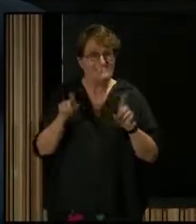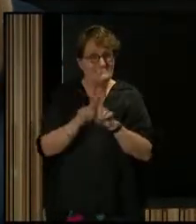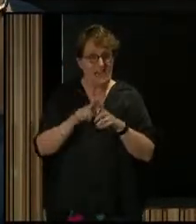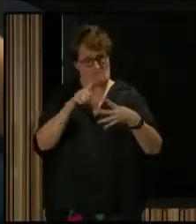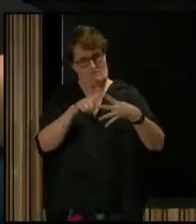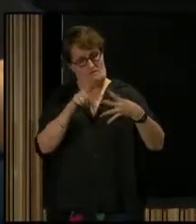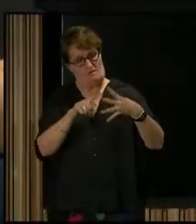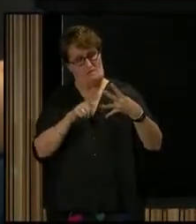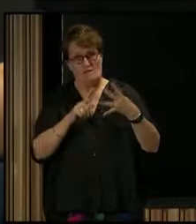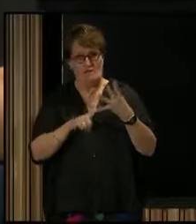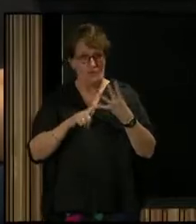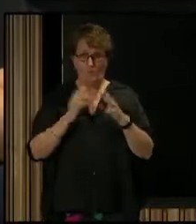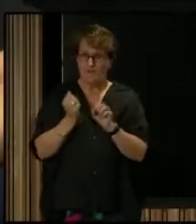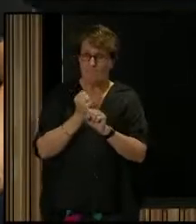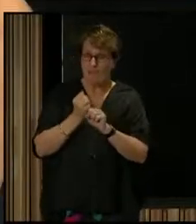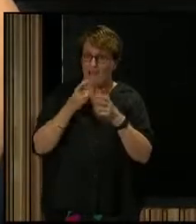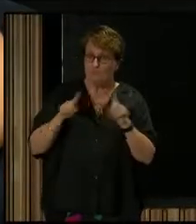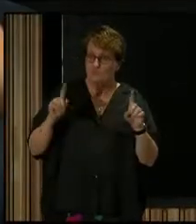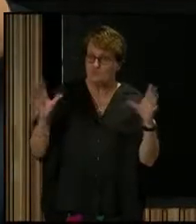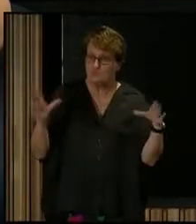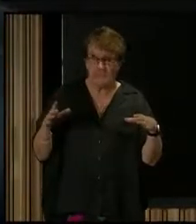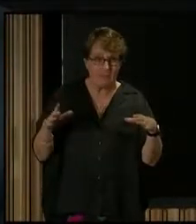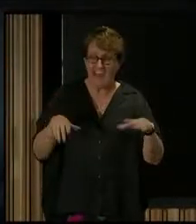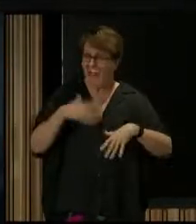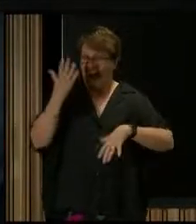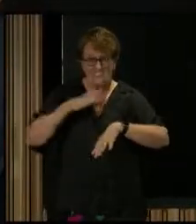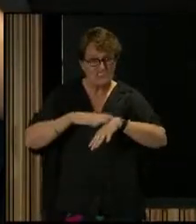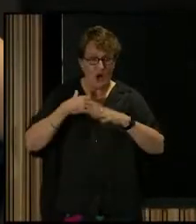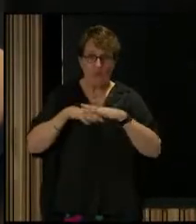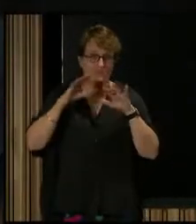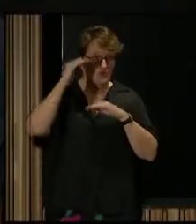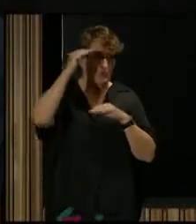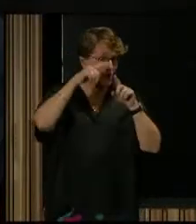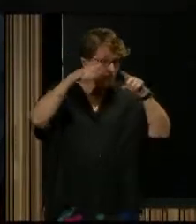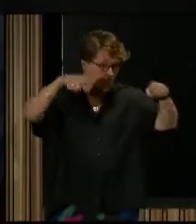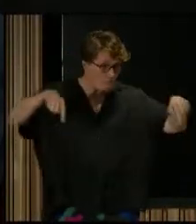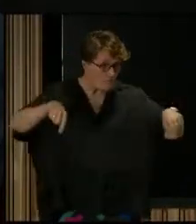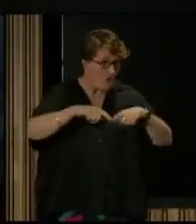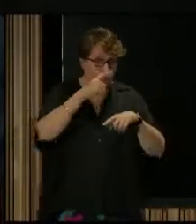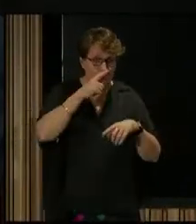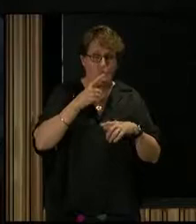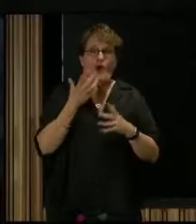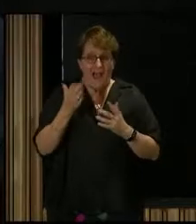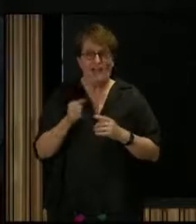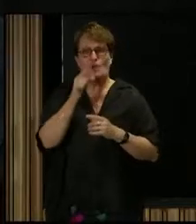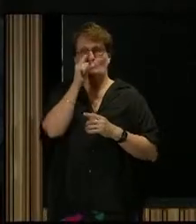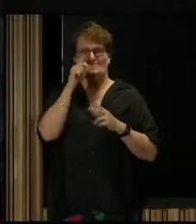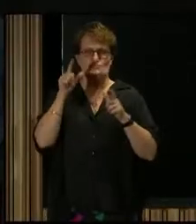just made a piece of music together. You can, any time you're in a room of people, there's a potential choir waiting to happen.